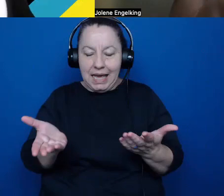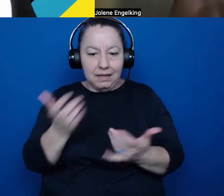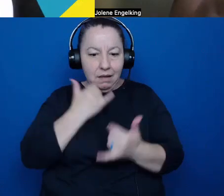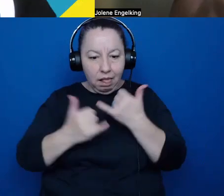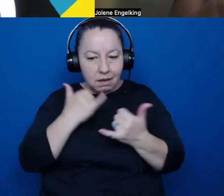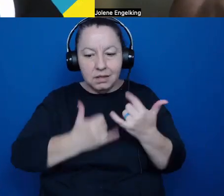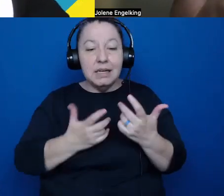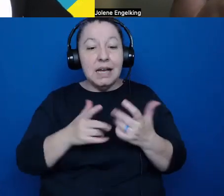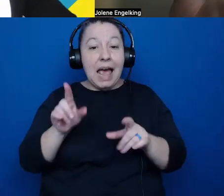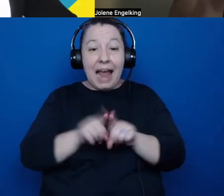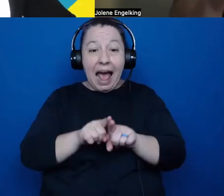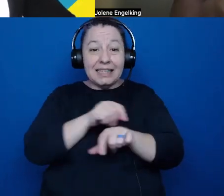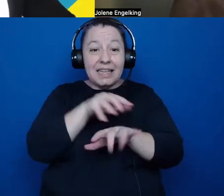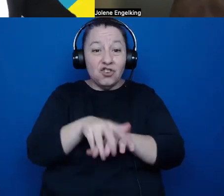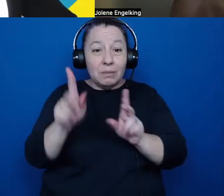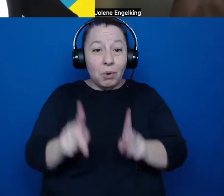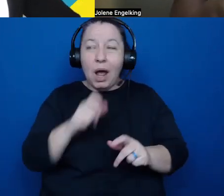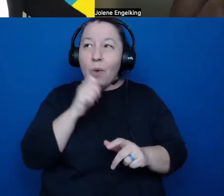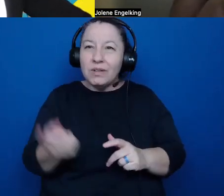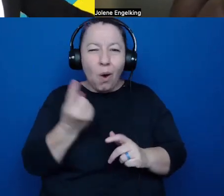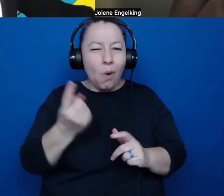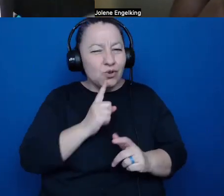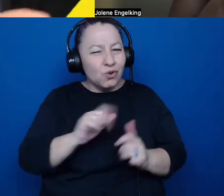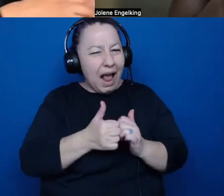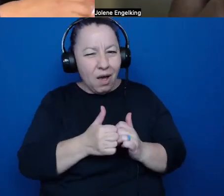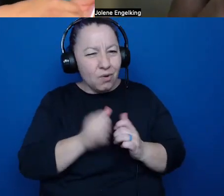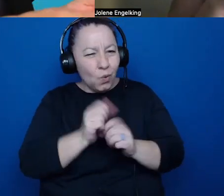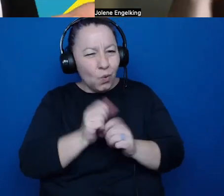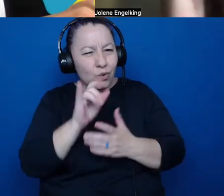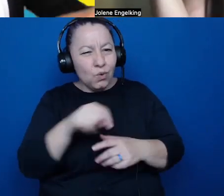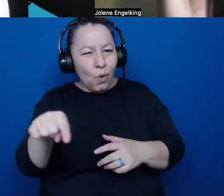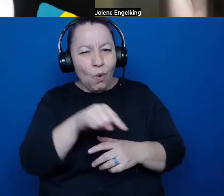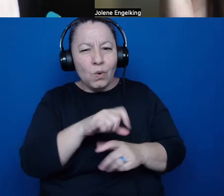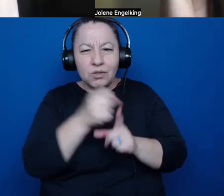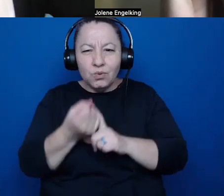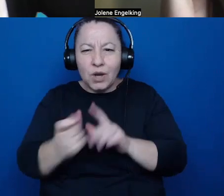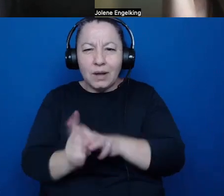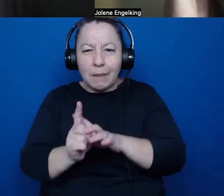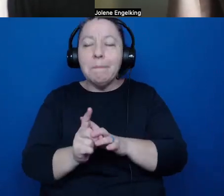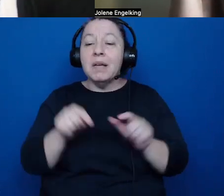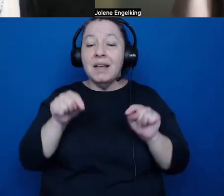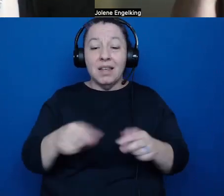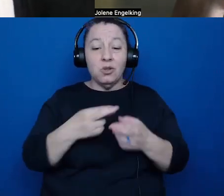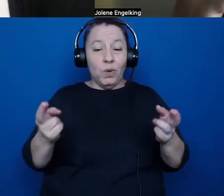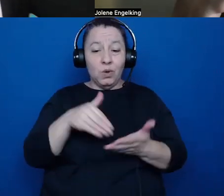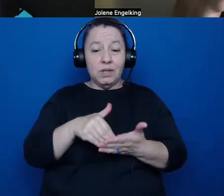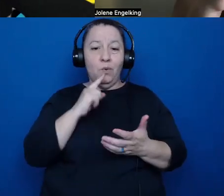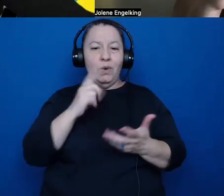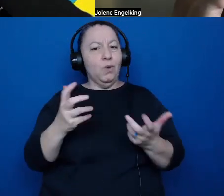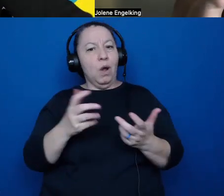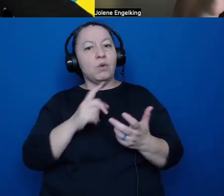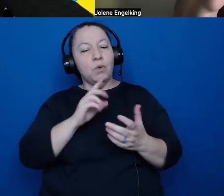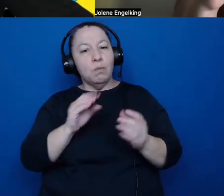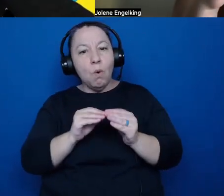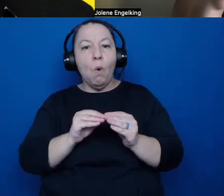Indigenous person, I wasn't always sure how to navigate those situations. And so now with this resource center, we're really wanting to kind of like dive a little bit deeper